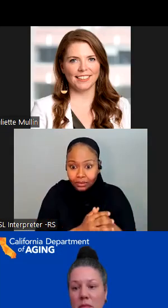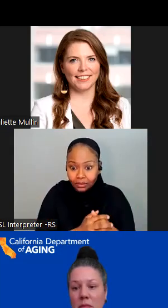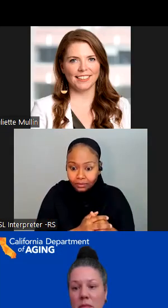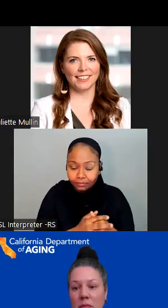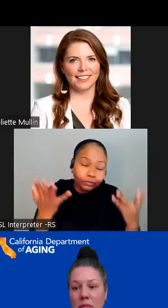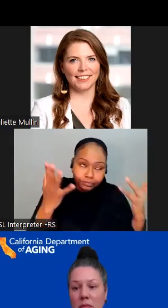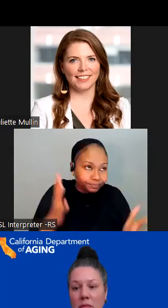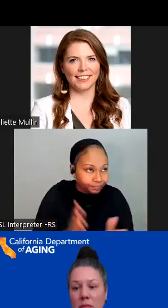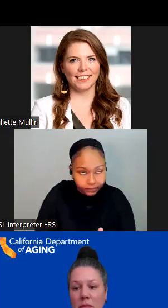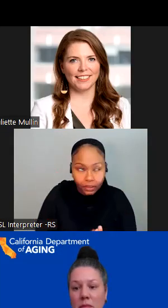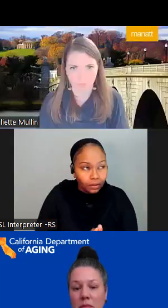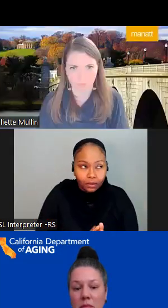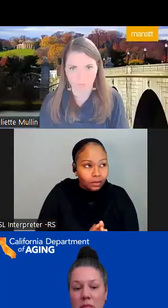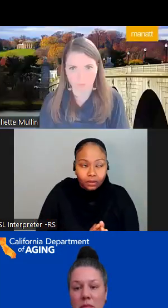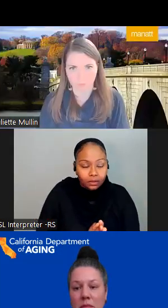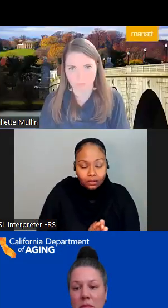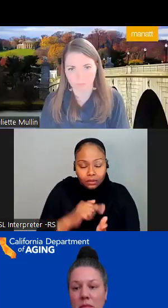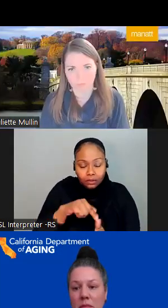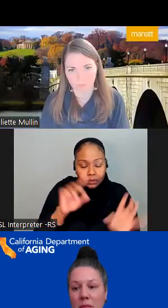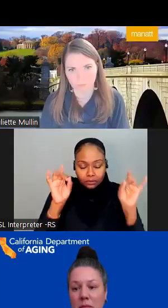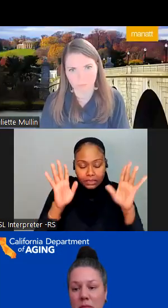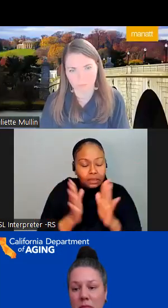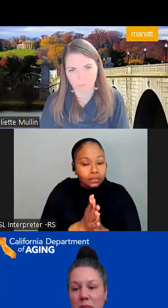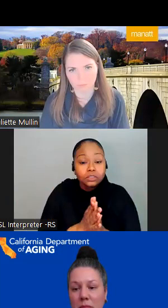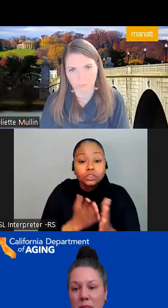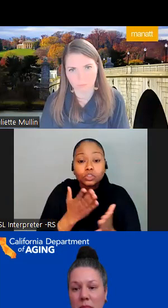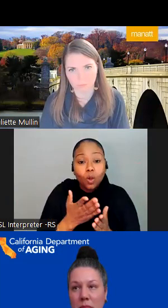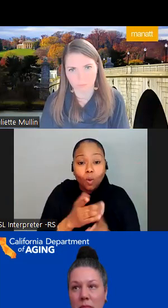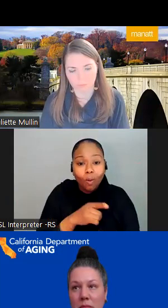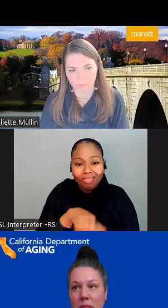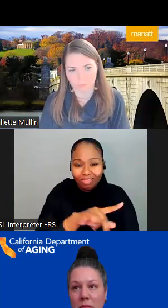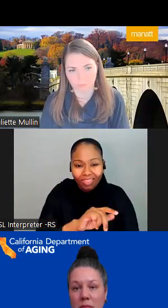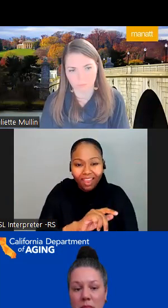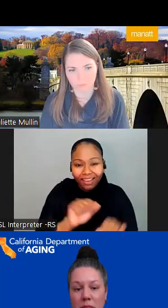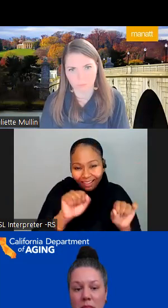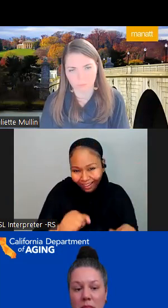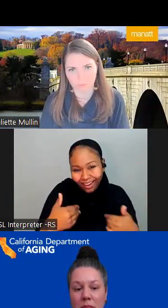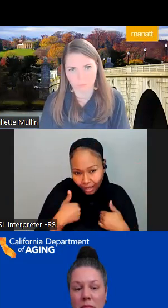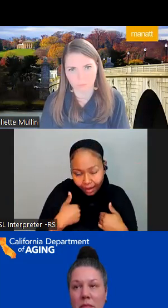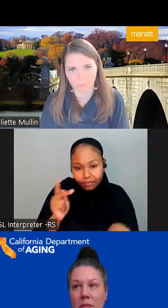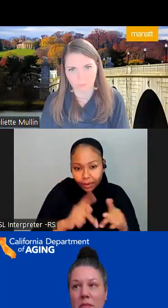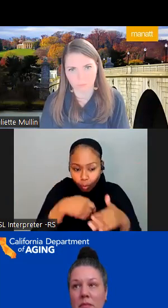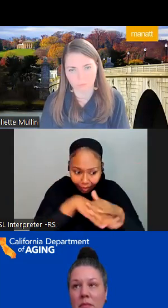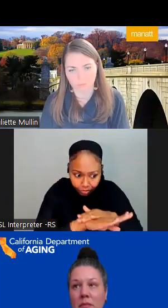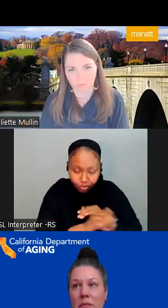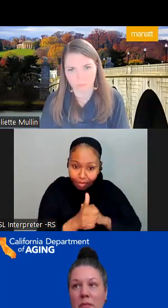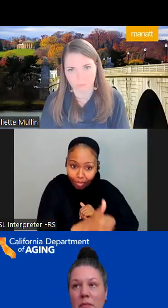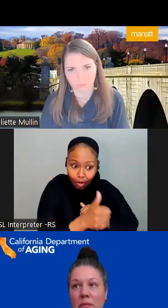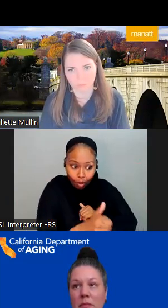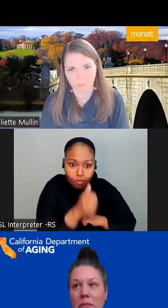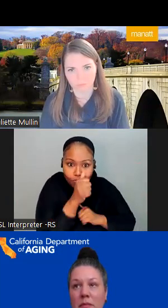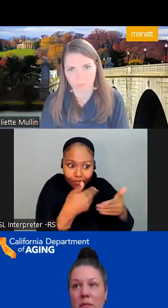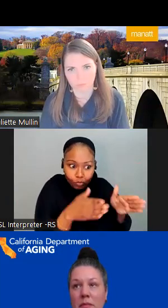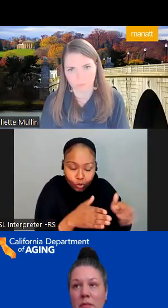Anyway, that was ridiculous. So they're very set up for people to come into their rooms. So this was during the